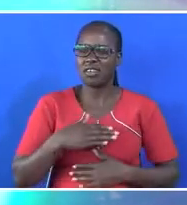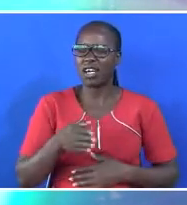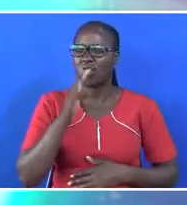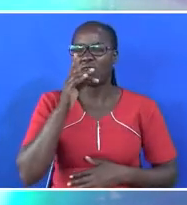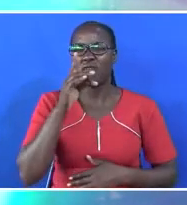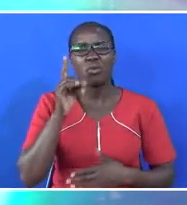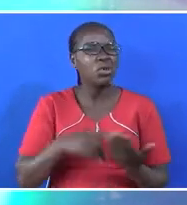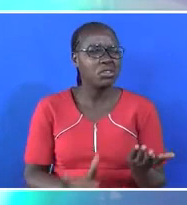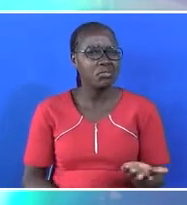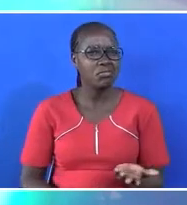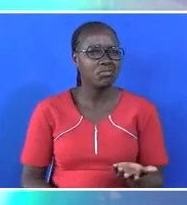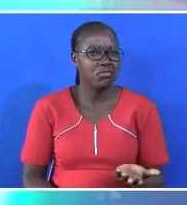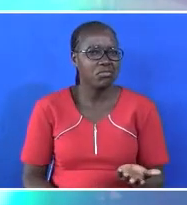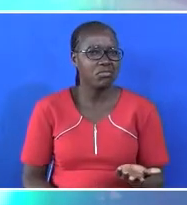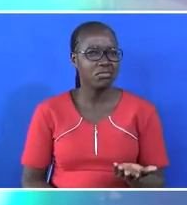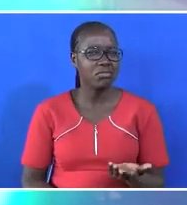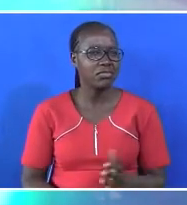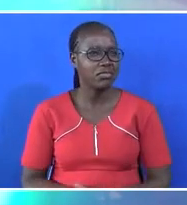what?